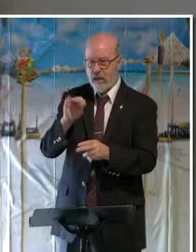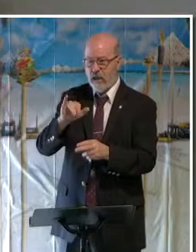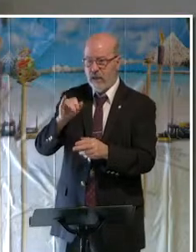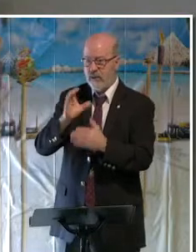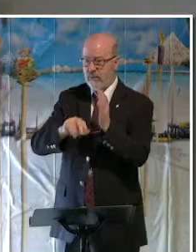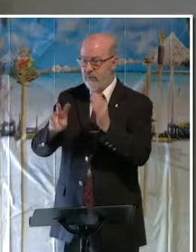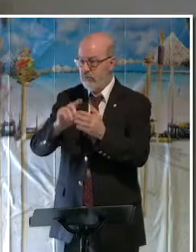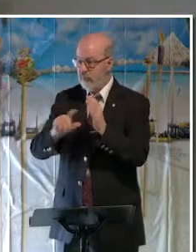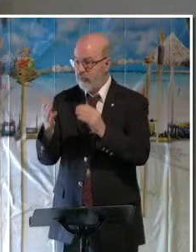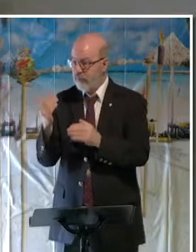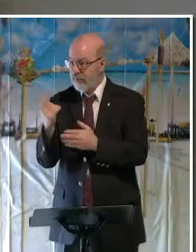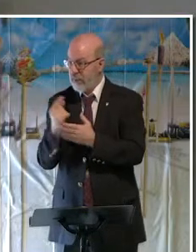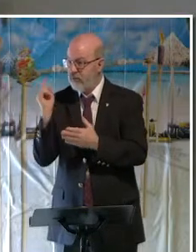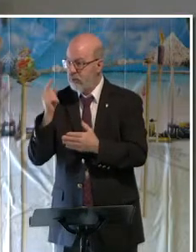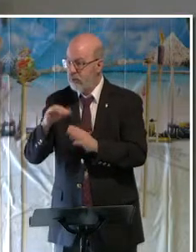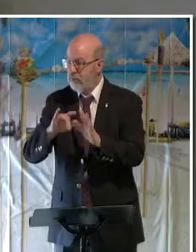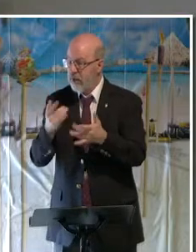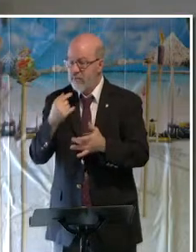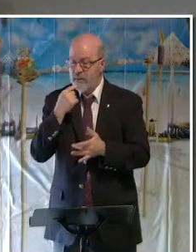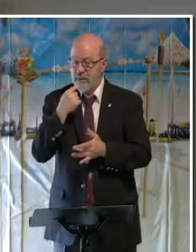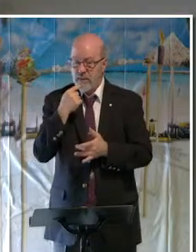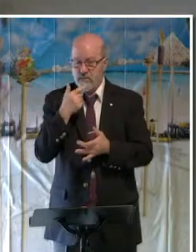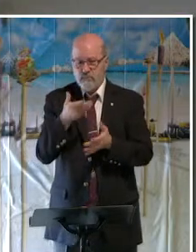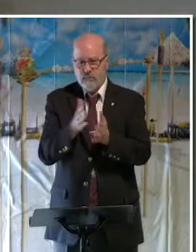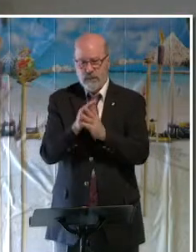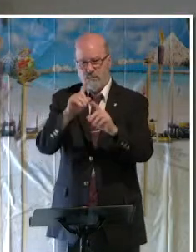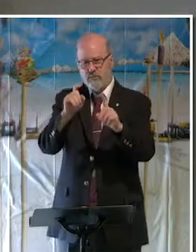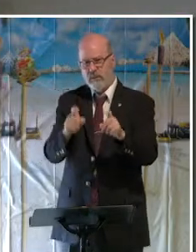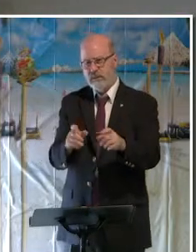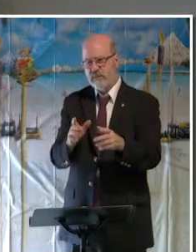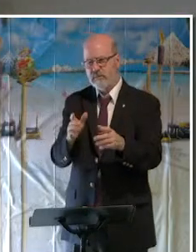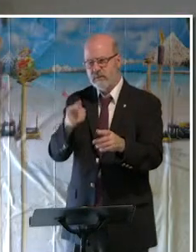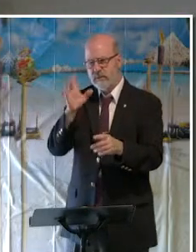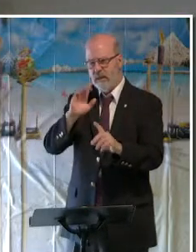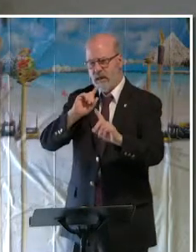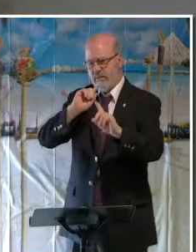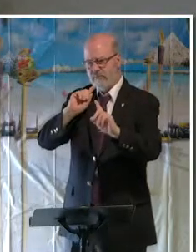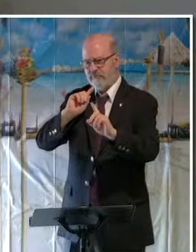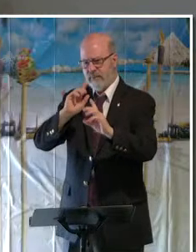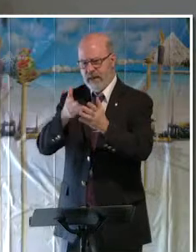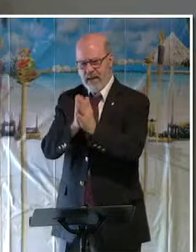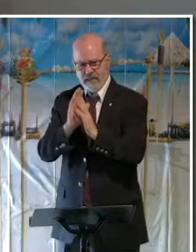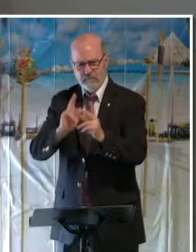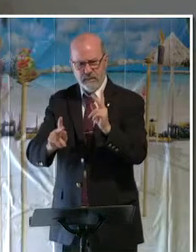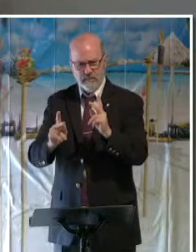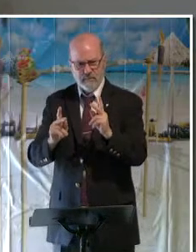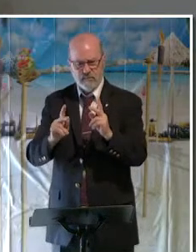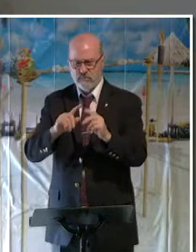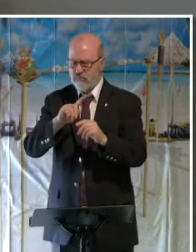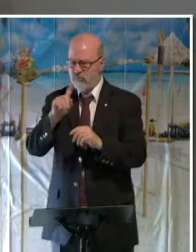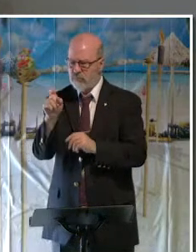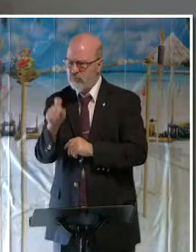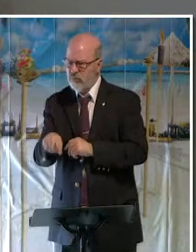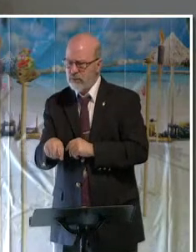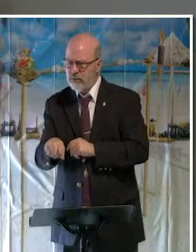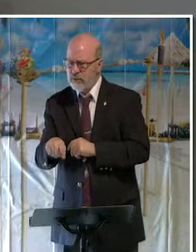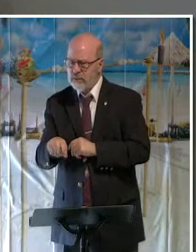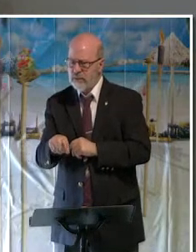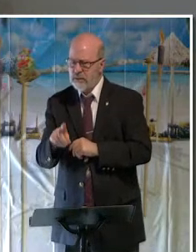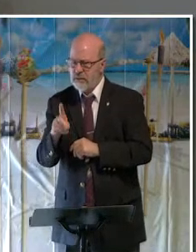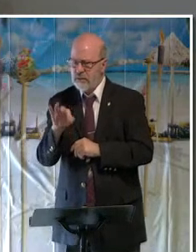2:15, where the Bible says, or asks this question, God's asking his people this question,